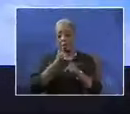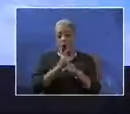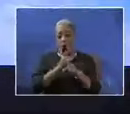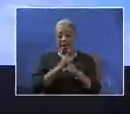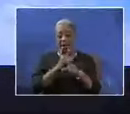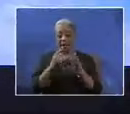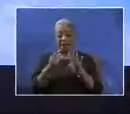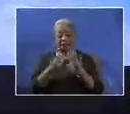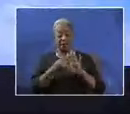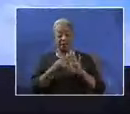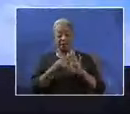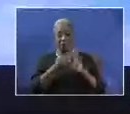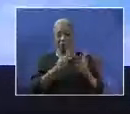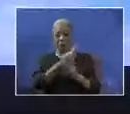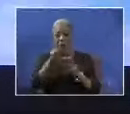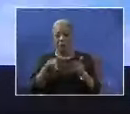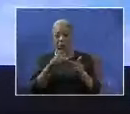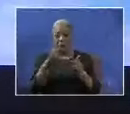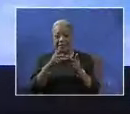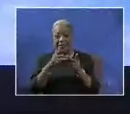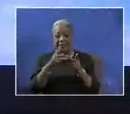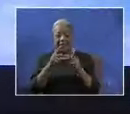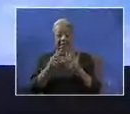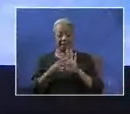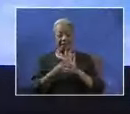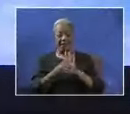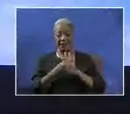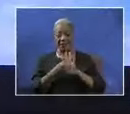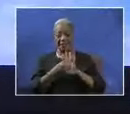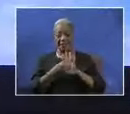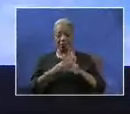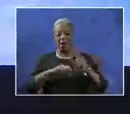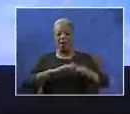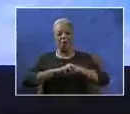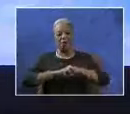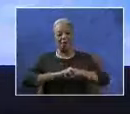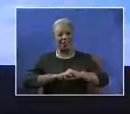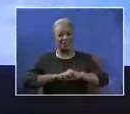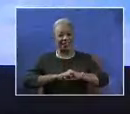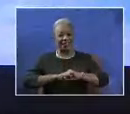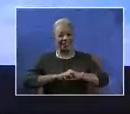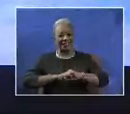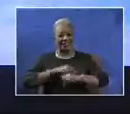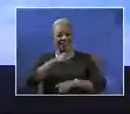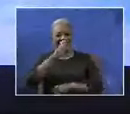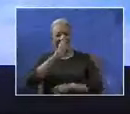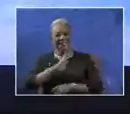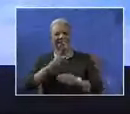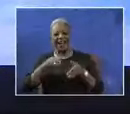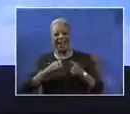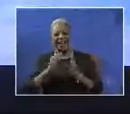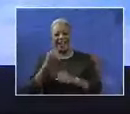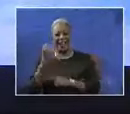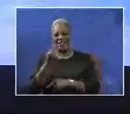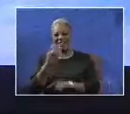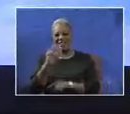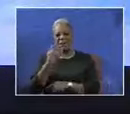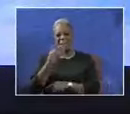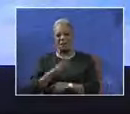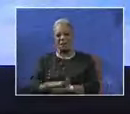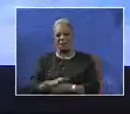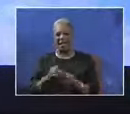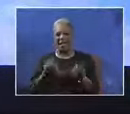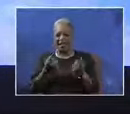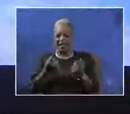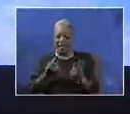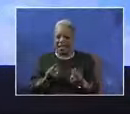In other words, God lets something bad happen to stop us